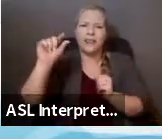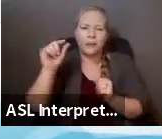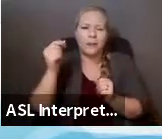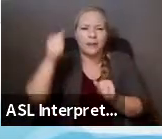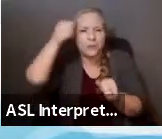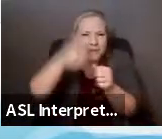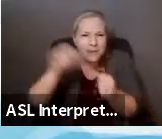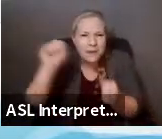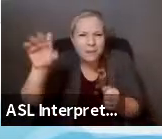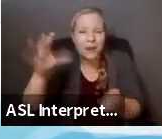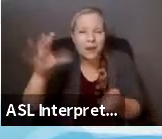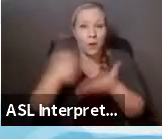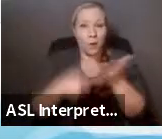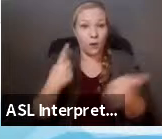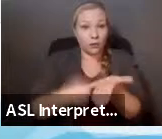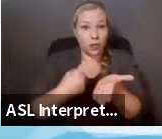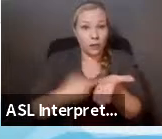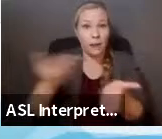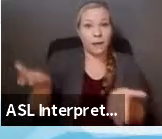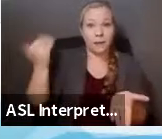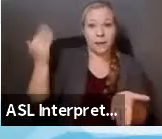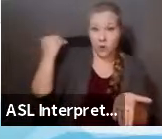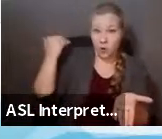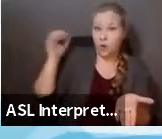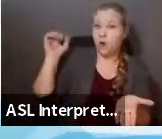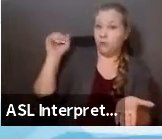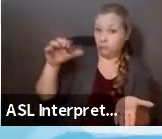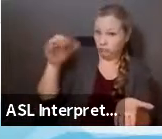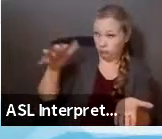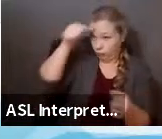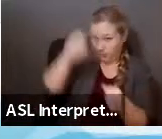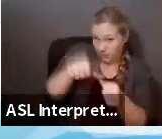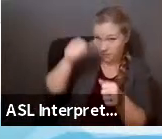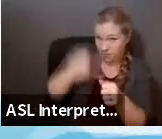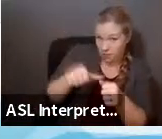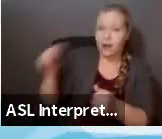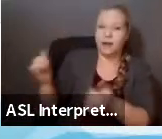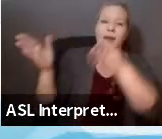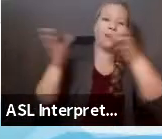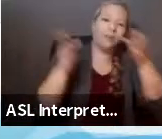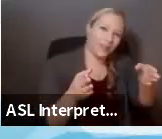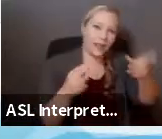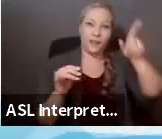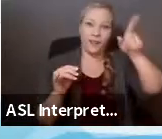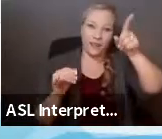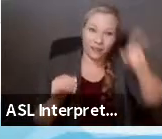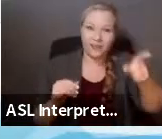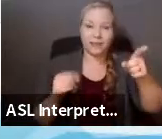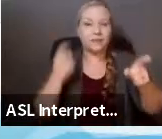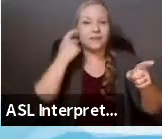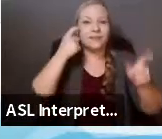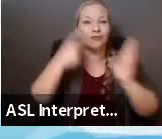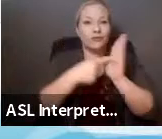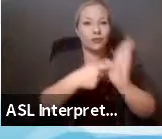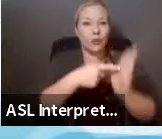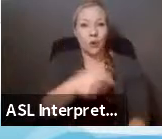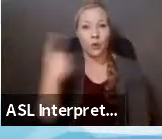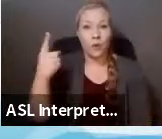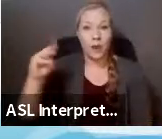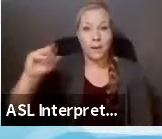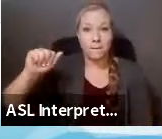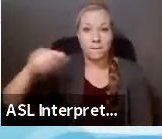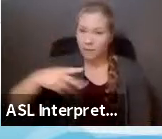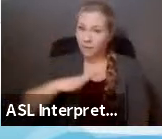what we talked about last time. And then we're going to dive into like, well, that map I just showed, that's fine at a,